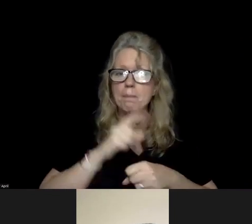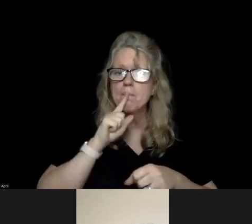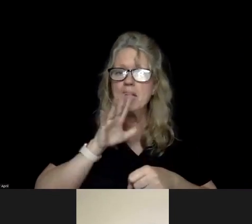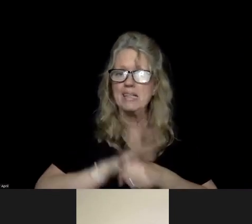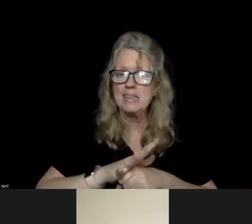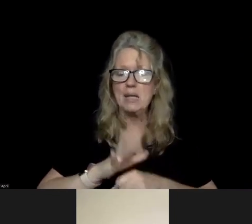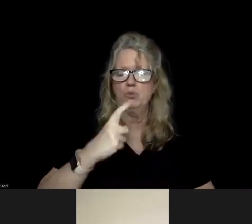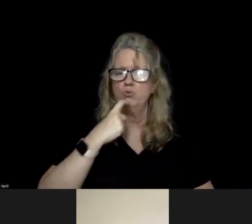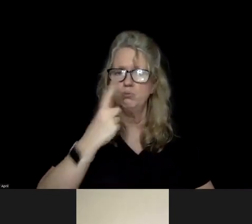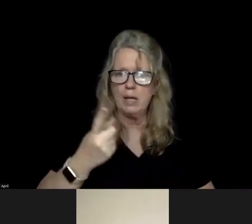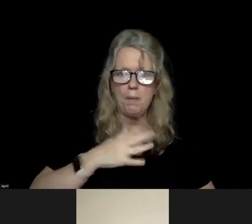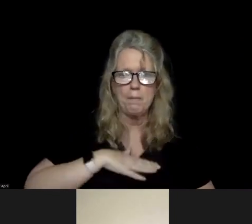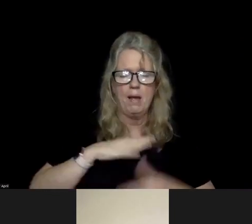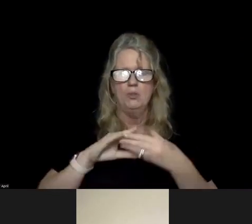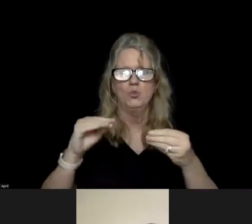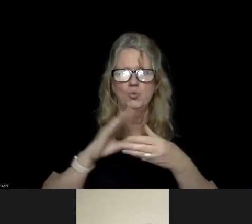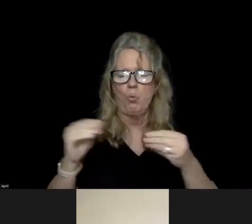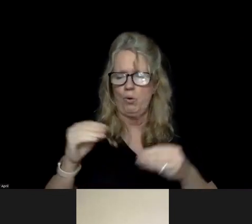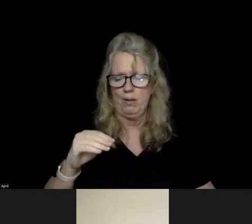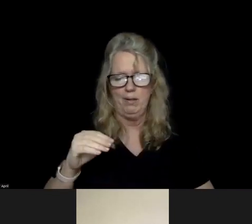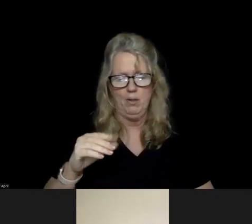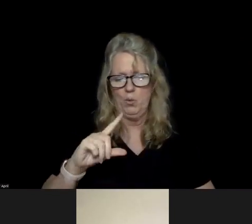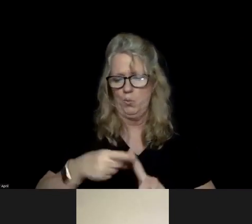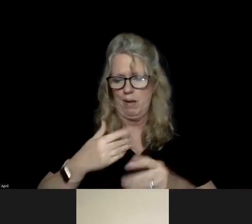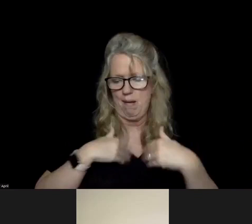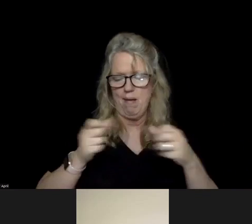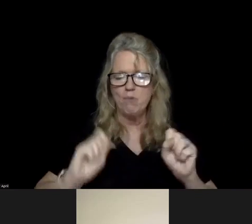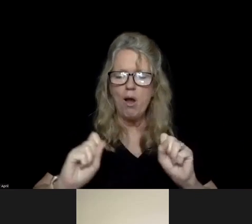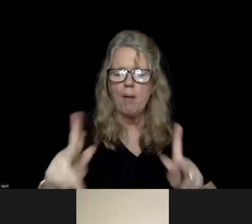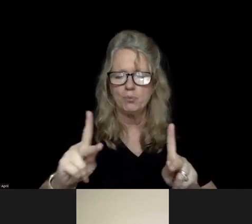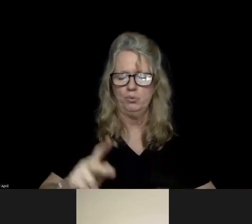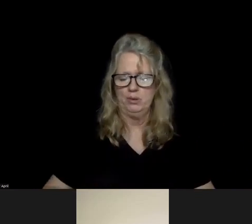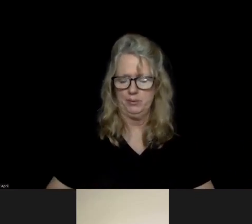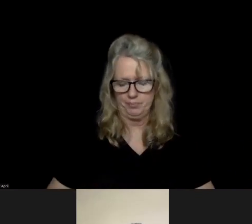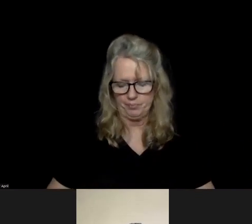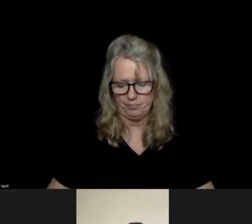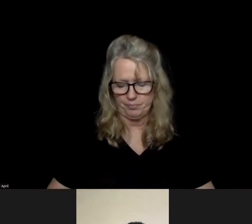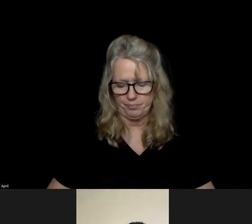tell my story wherever I have an opportunity to do so,